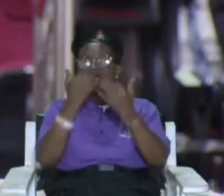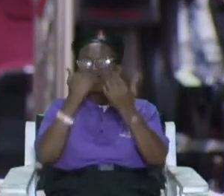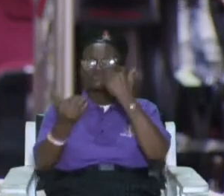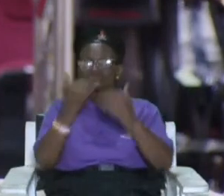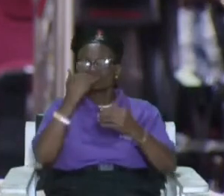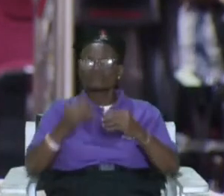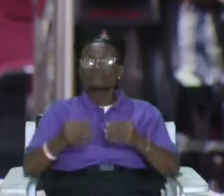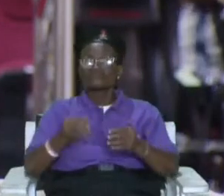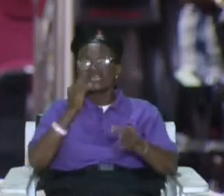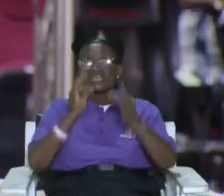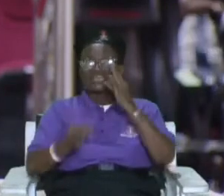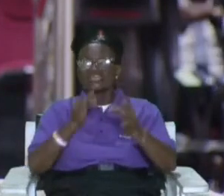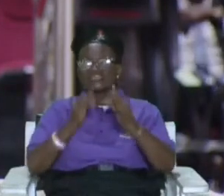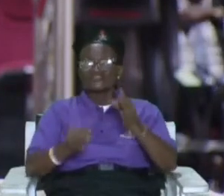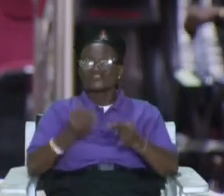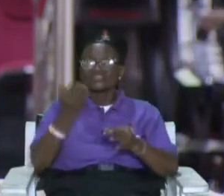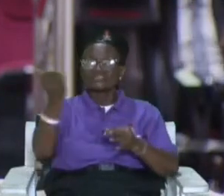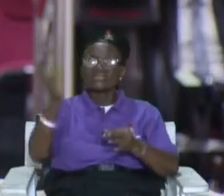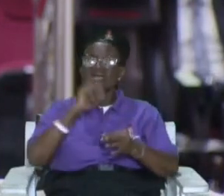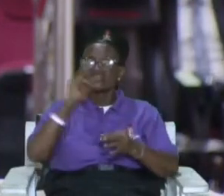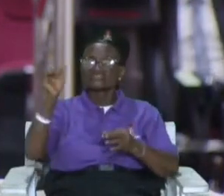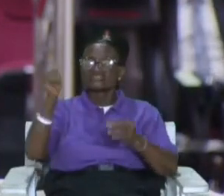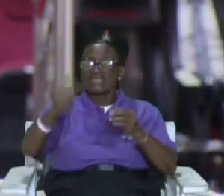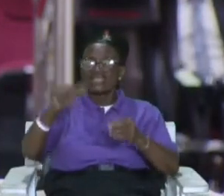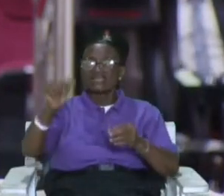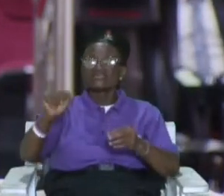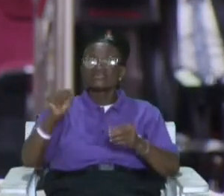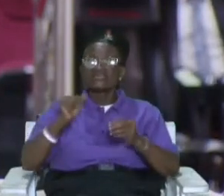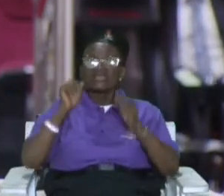If there is any embarrassment coming my way,